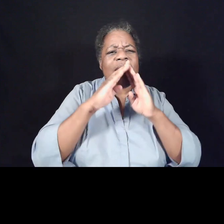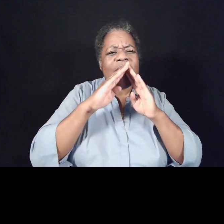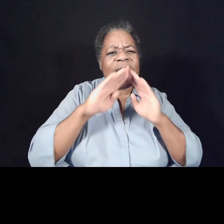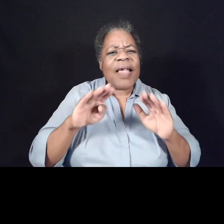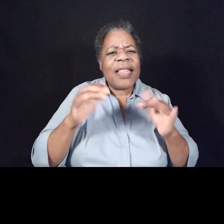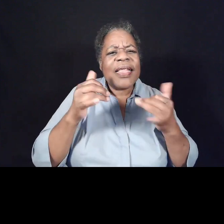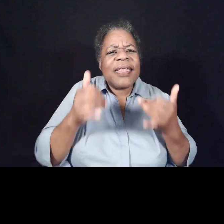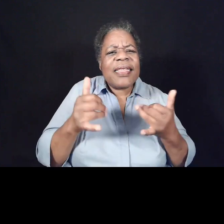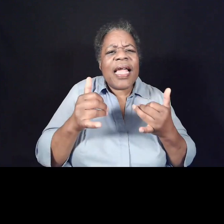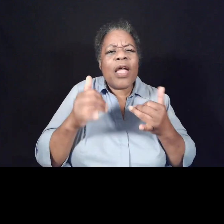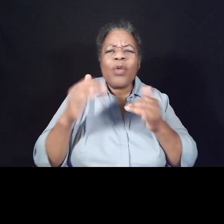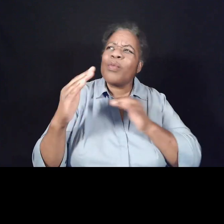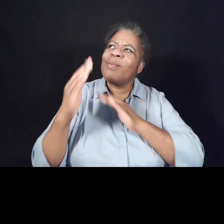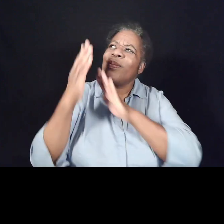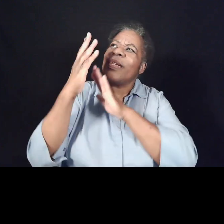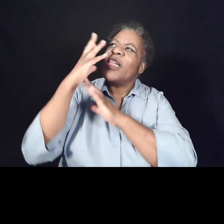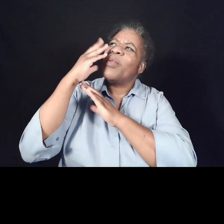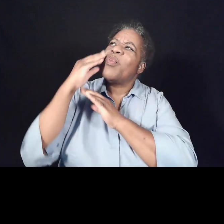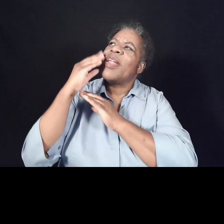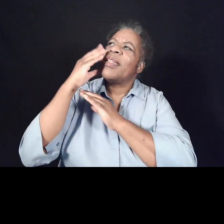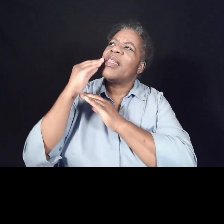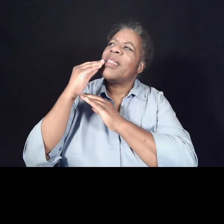his presence.